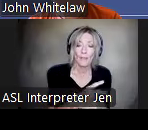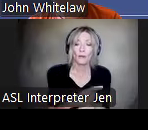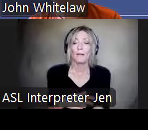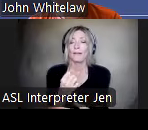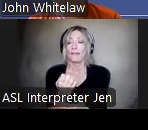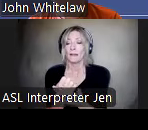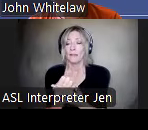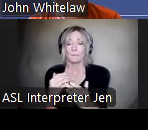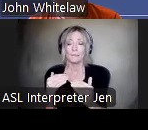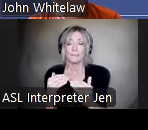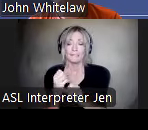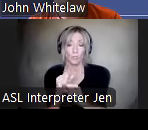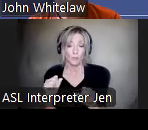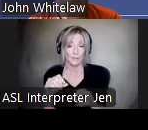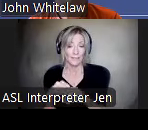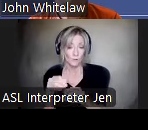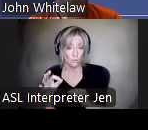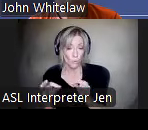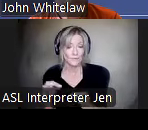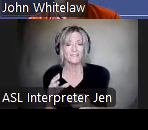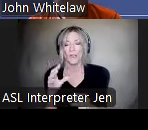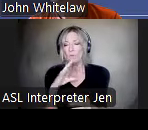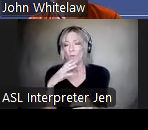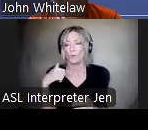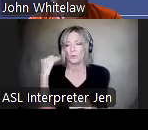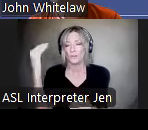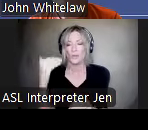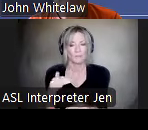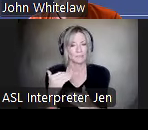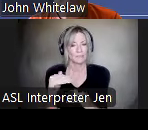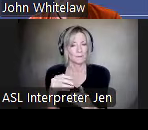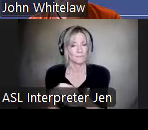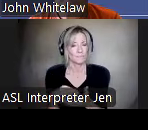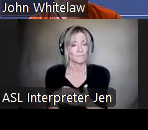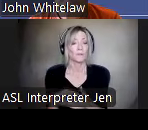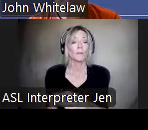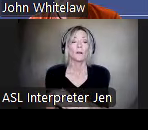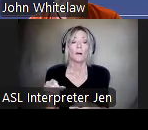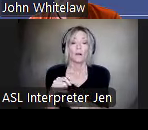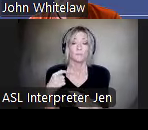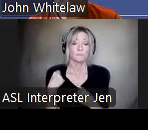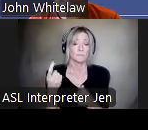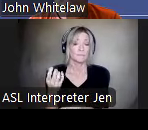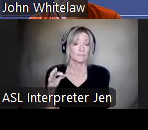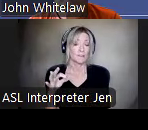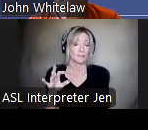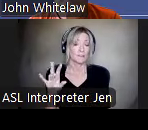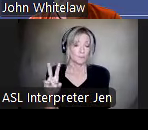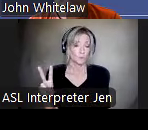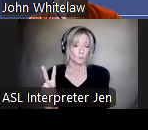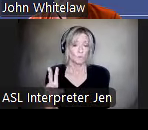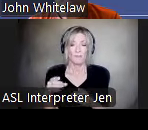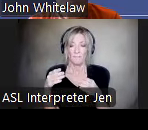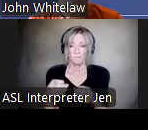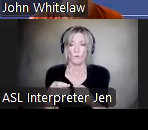older adults with limited resources. Since 1972, we've focused our efforts primarily on fighting for people who have